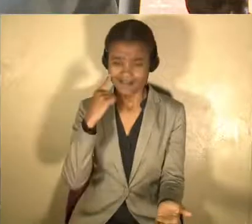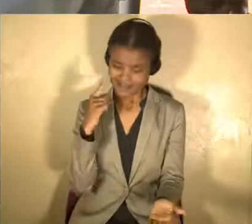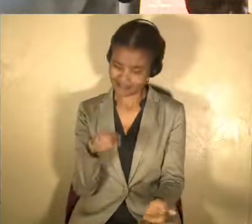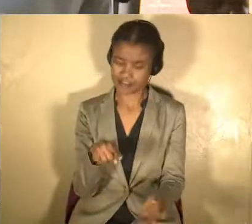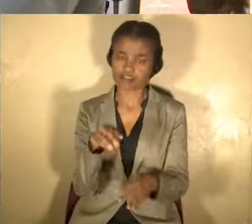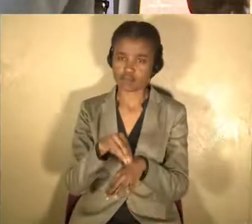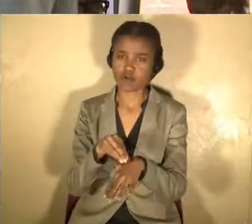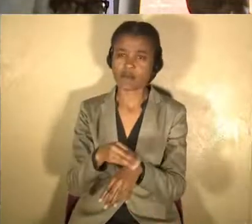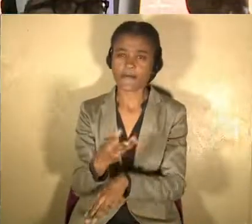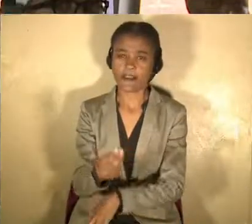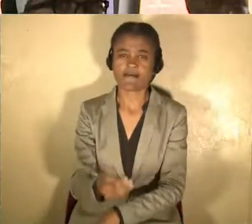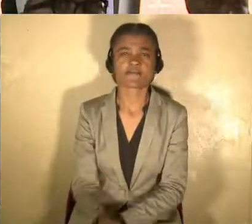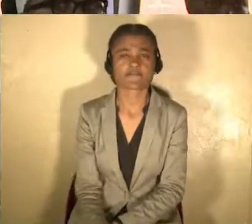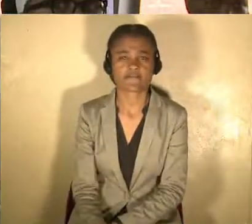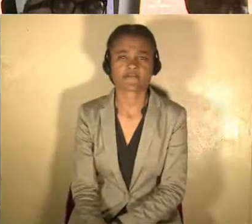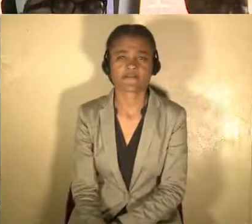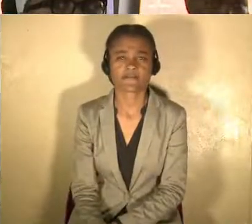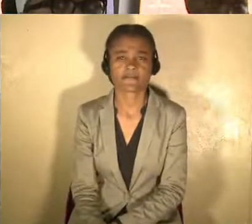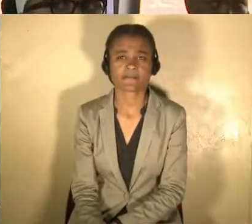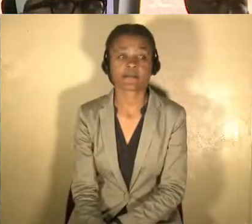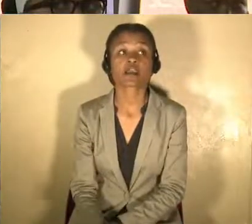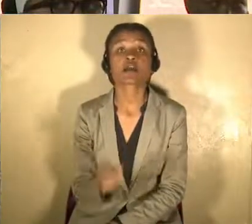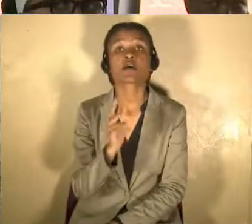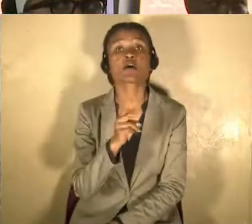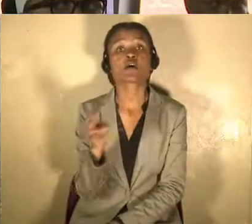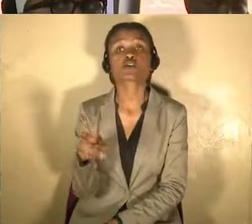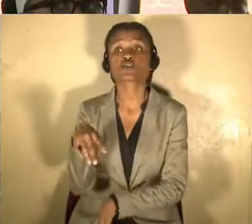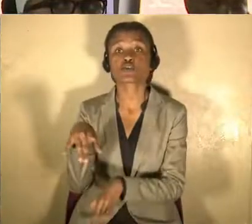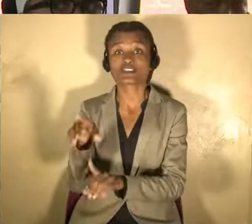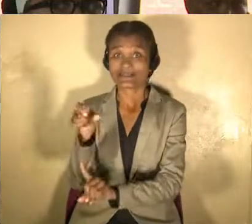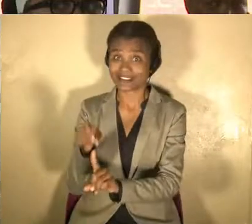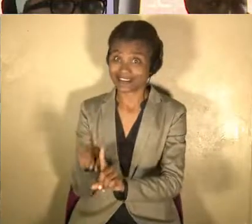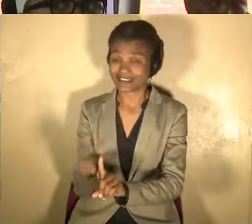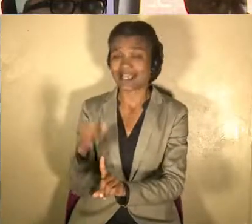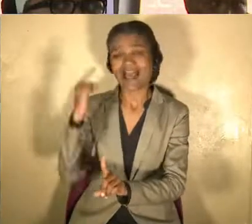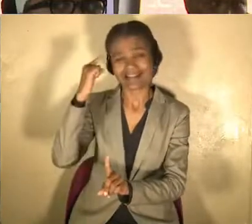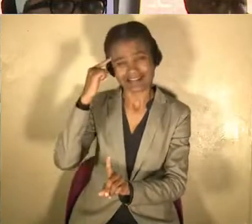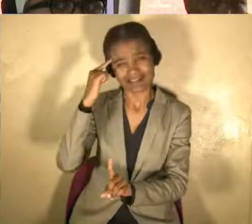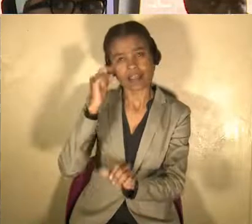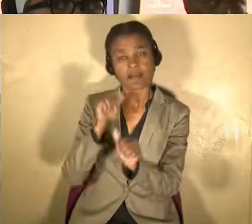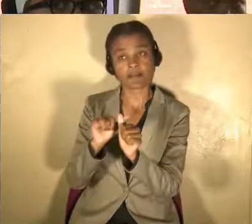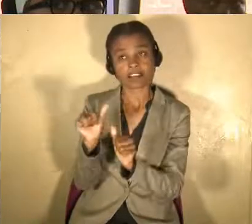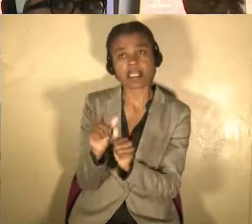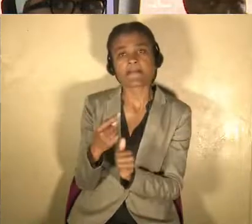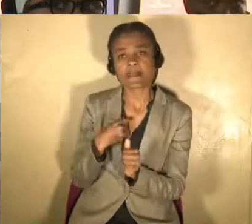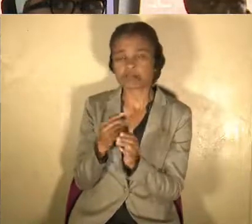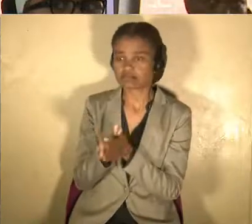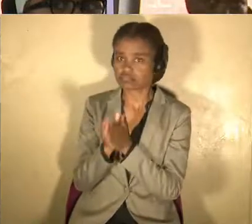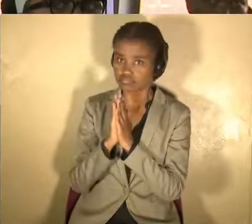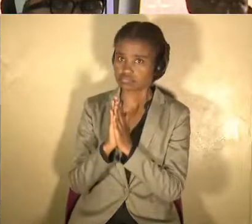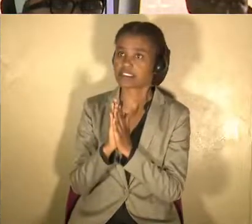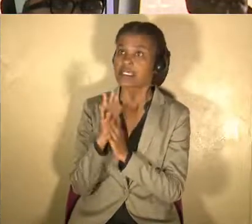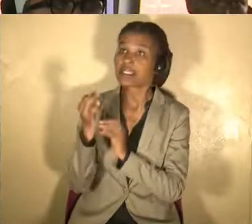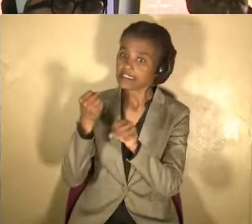then Chairperson, Sisirifino, next year, ndicela ukuthi budget ye-department